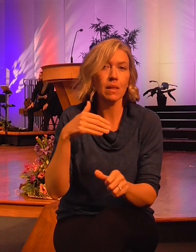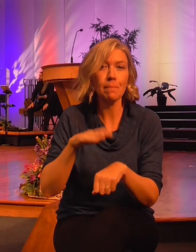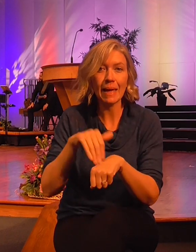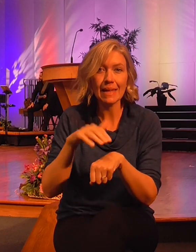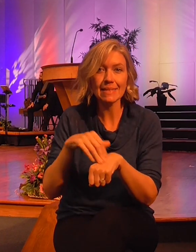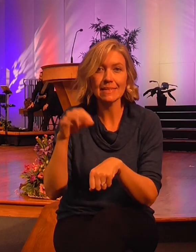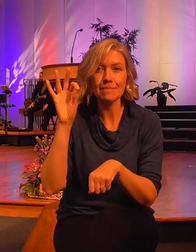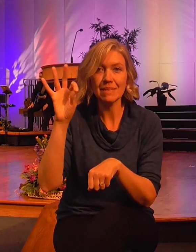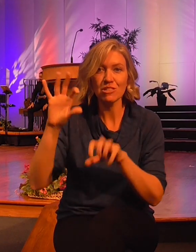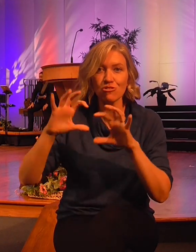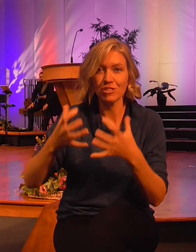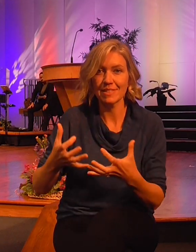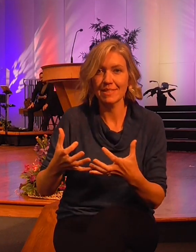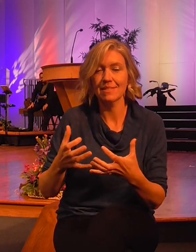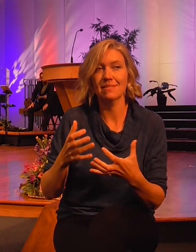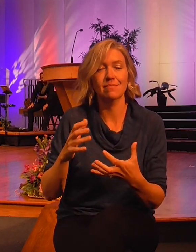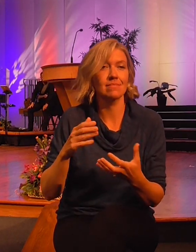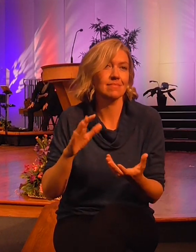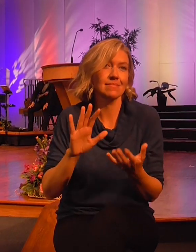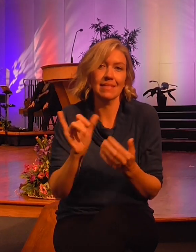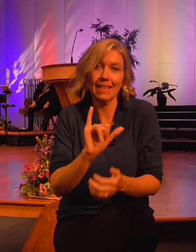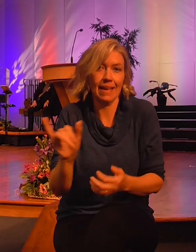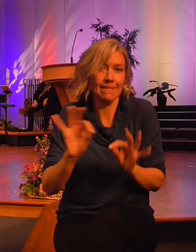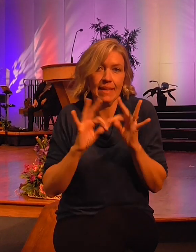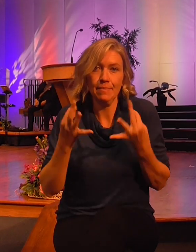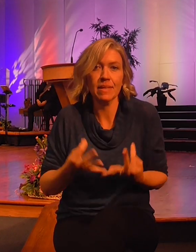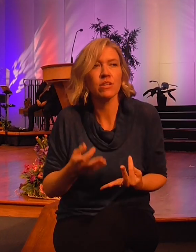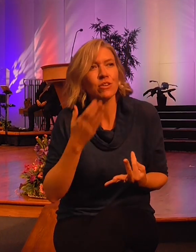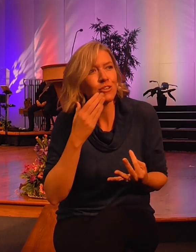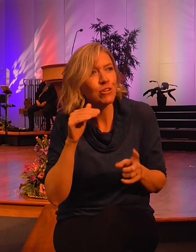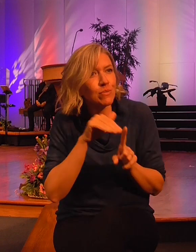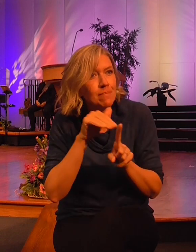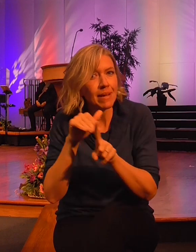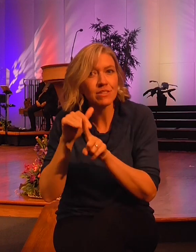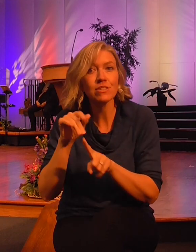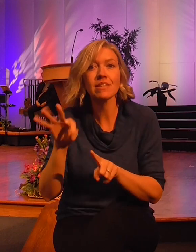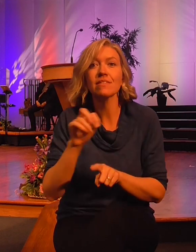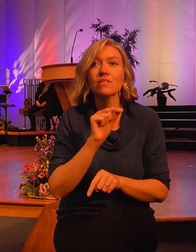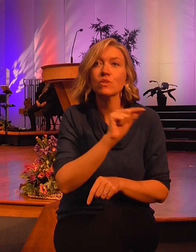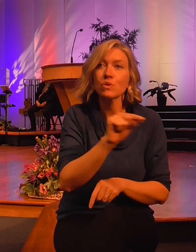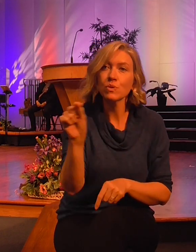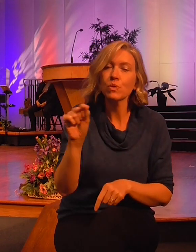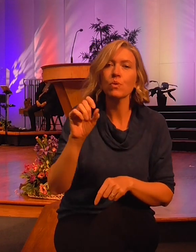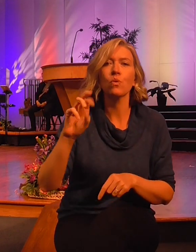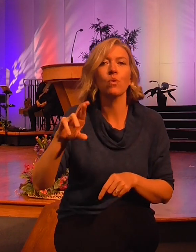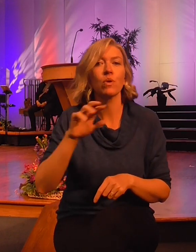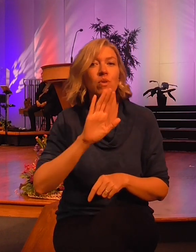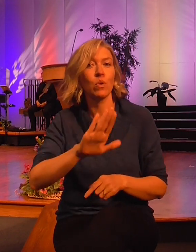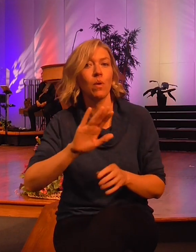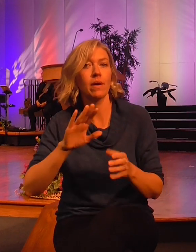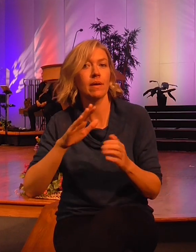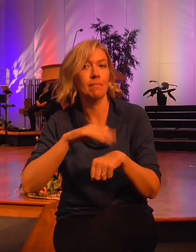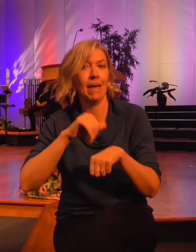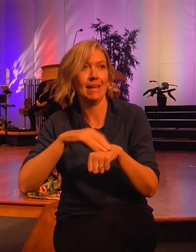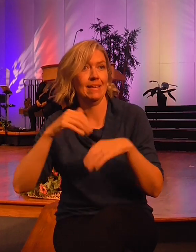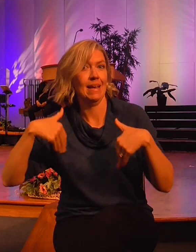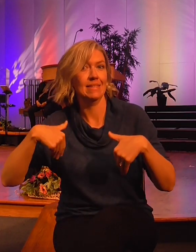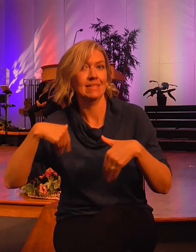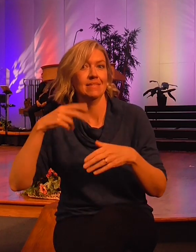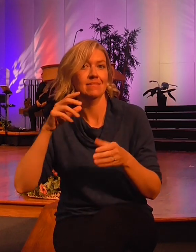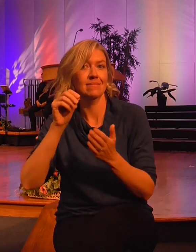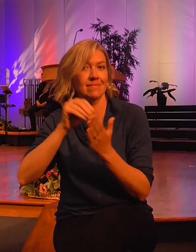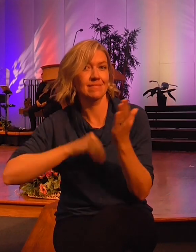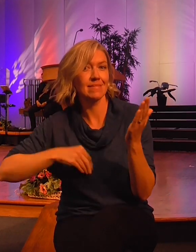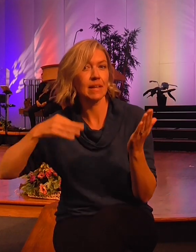and your team, they're all members of our family. It's a good reminder, if your pet or you have yet to fill out your application to join the Board of Trustees, you better get on